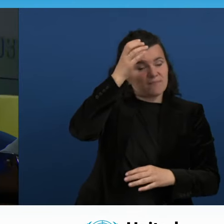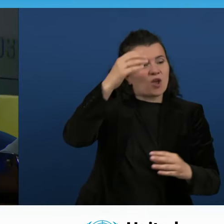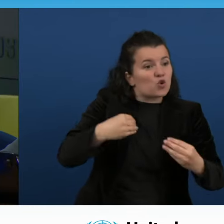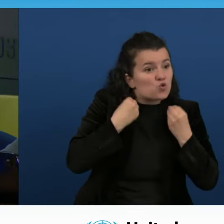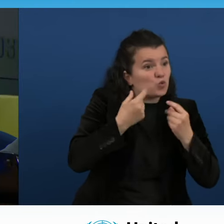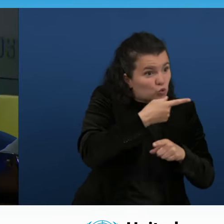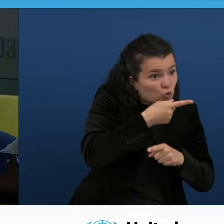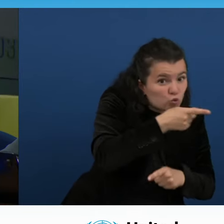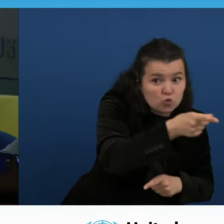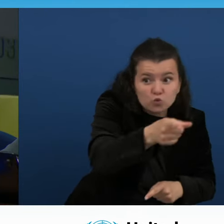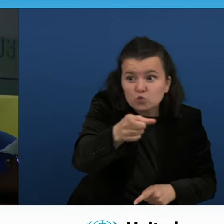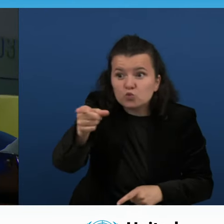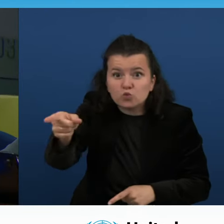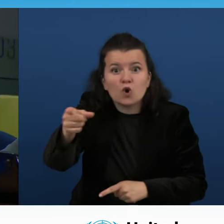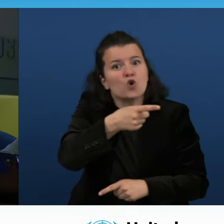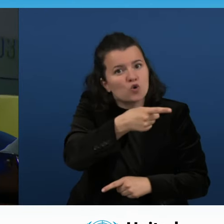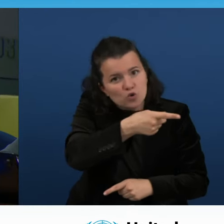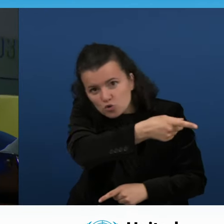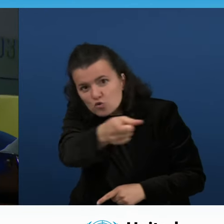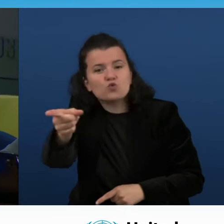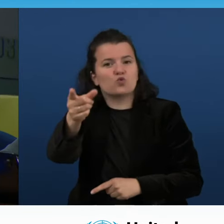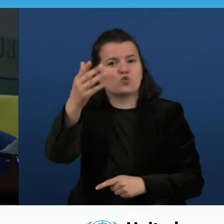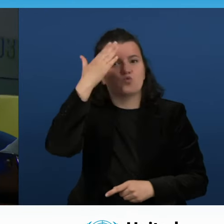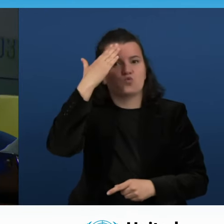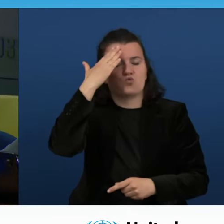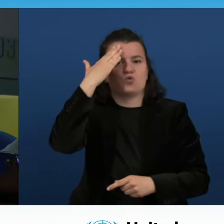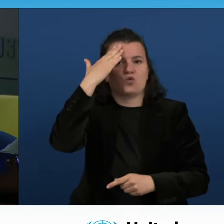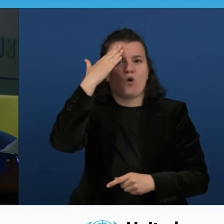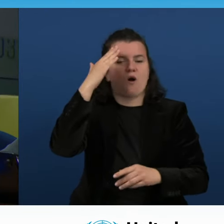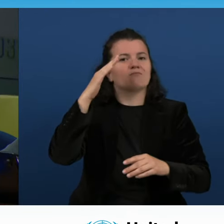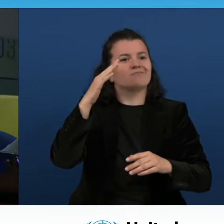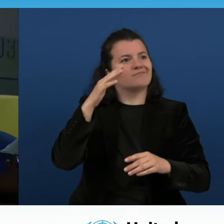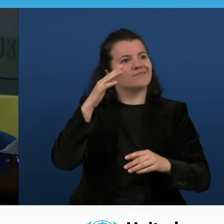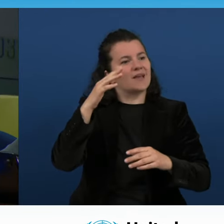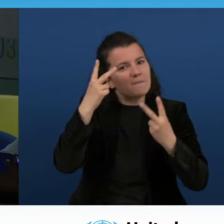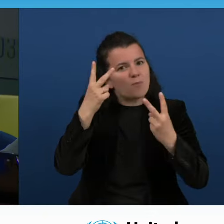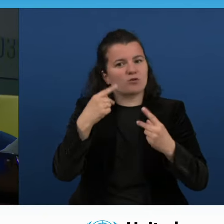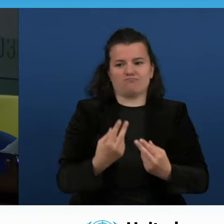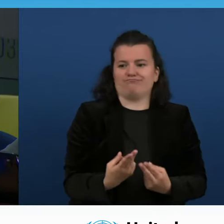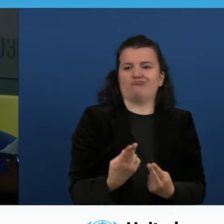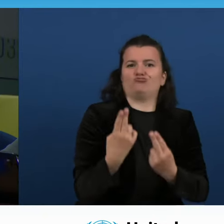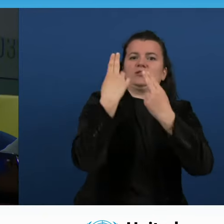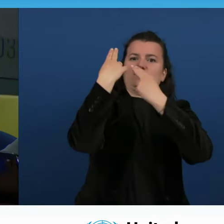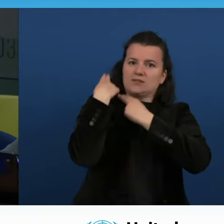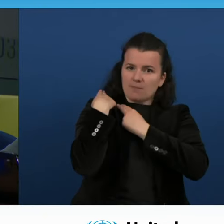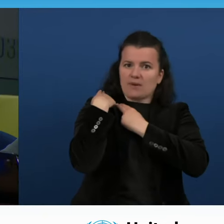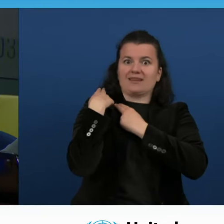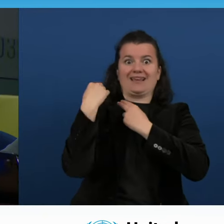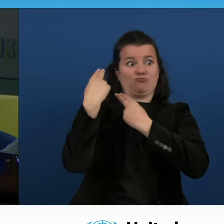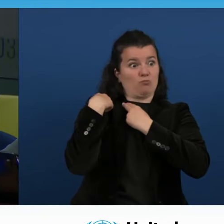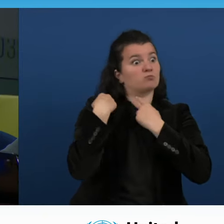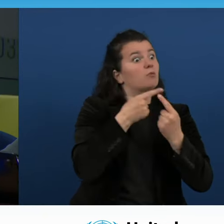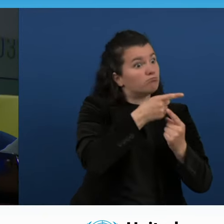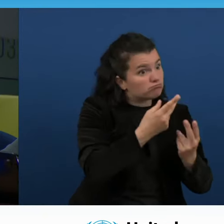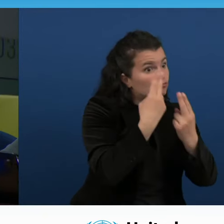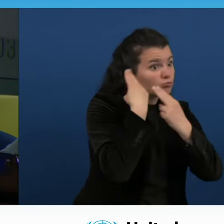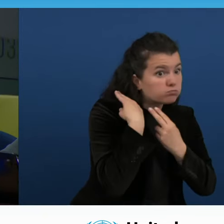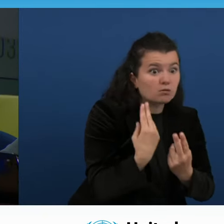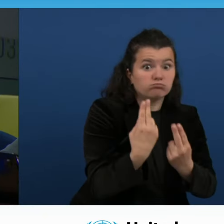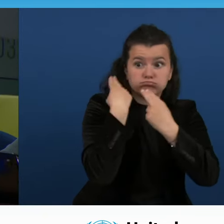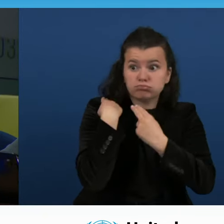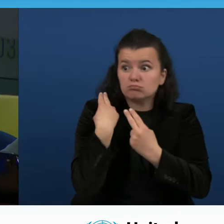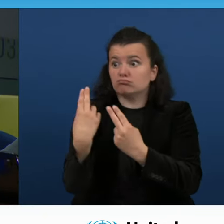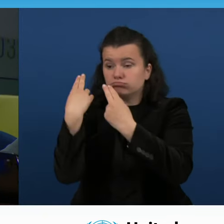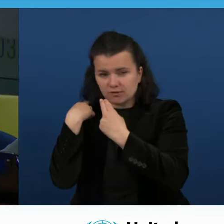new requirements of creating value, taking responsibility, and focusing on the dilemmas that we find in politics as well as in the